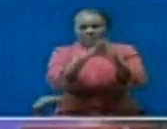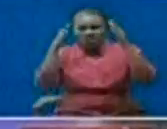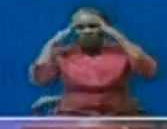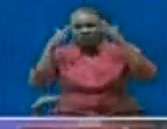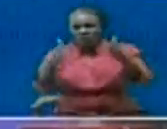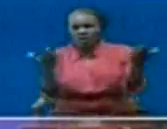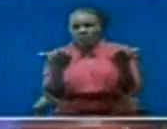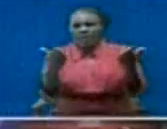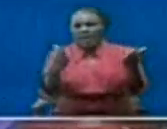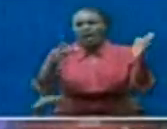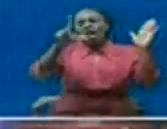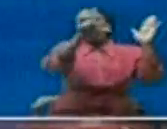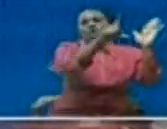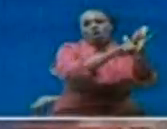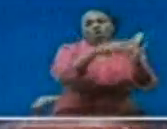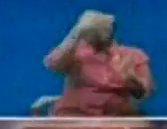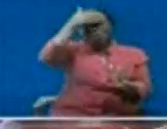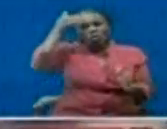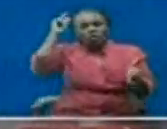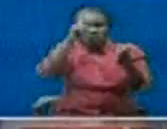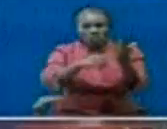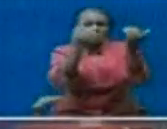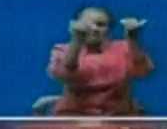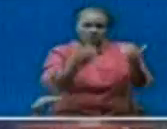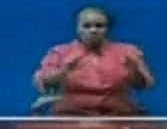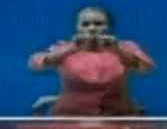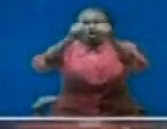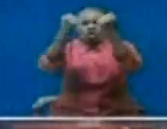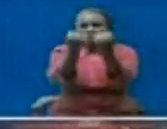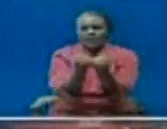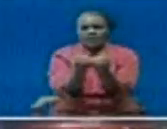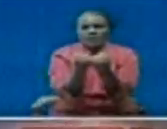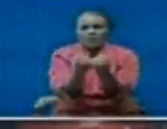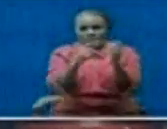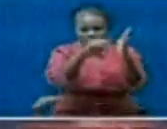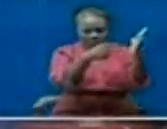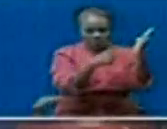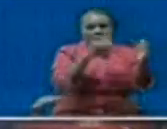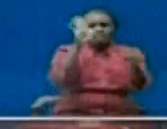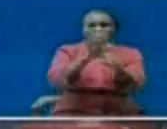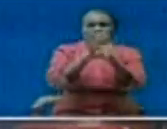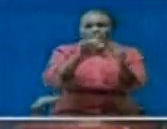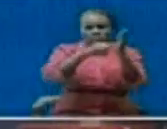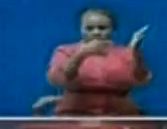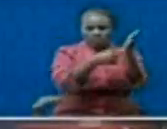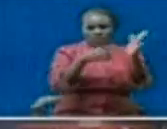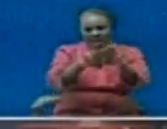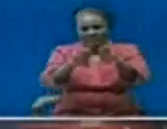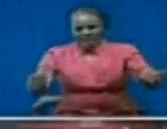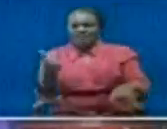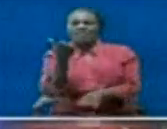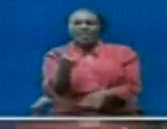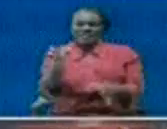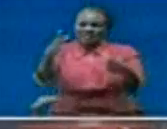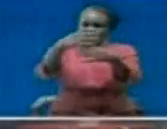have put on legislation and we have forgotten that there is a need to socialize issues. There's a lot of issues like the ones he's talking about, like